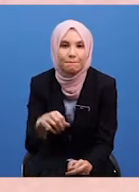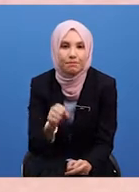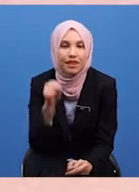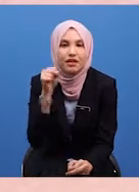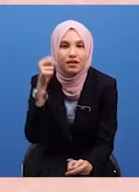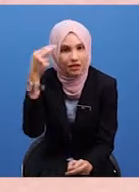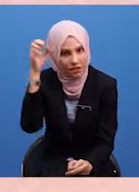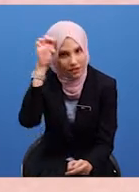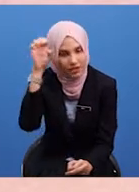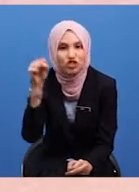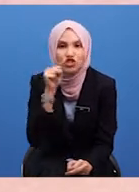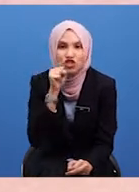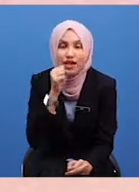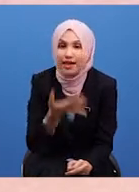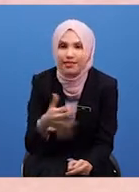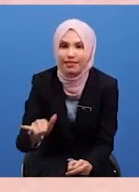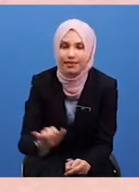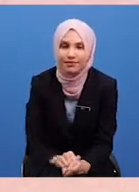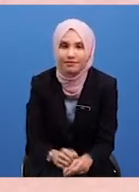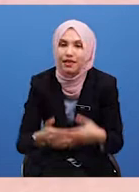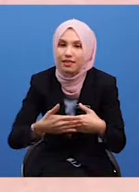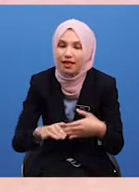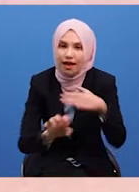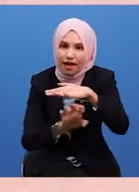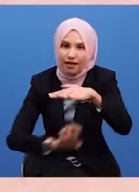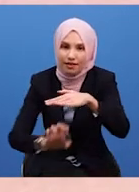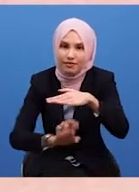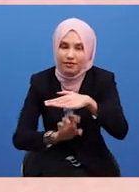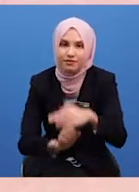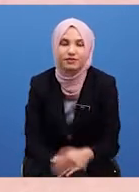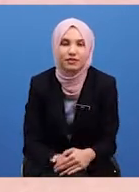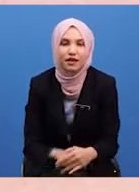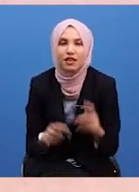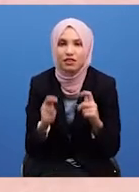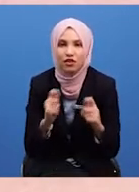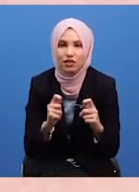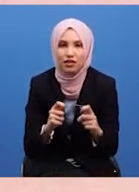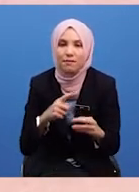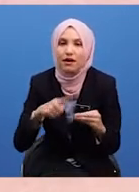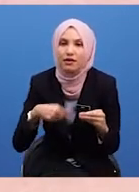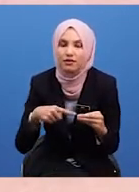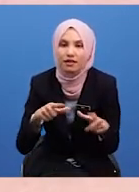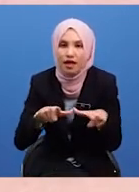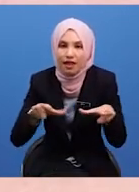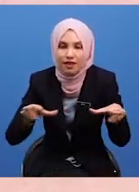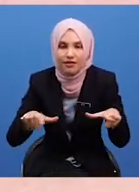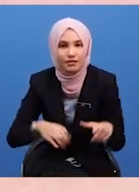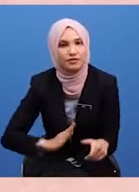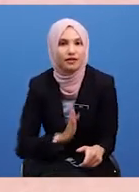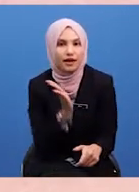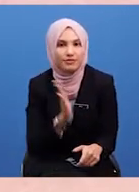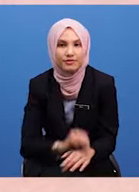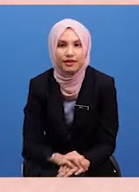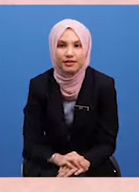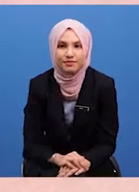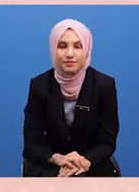he, she and they. The next element that we are going to talk about is the language and style. The